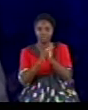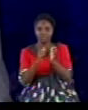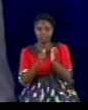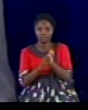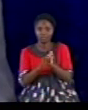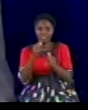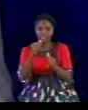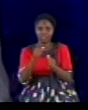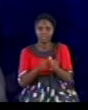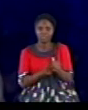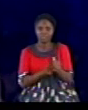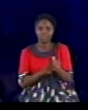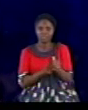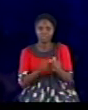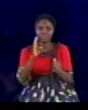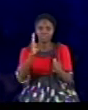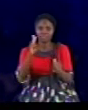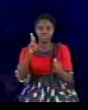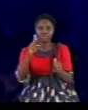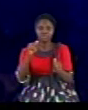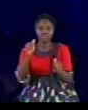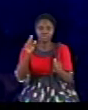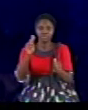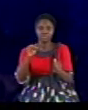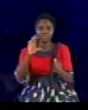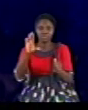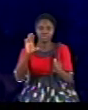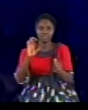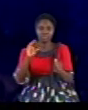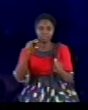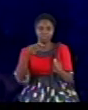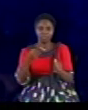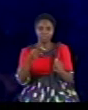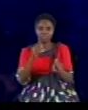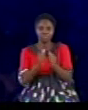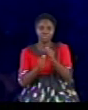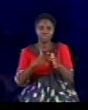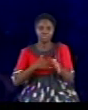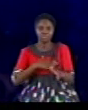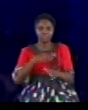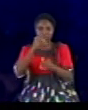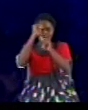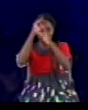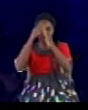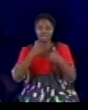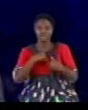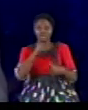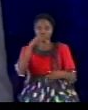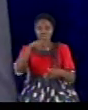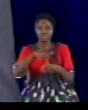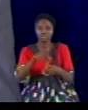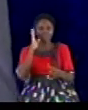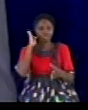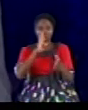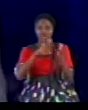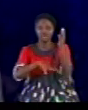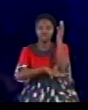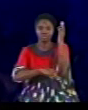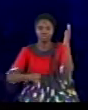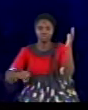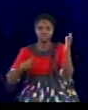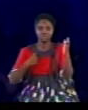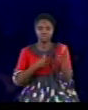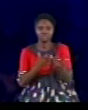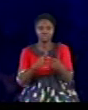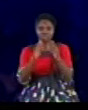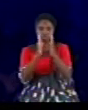plant which my Father hath not planted shall be rooted up. We are going to pray that God will